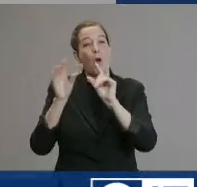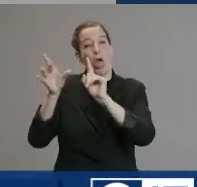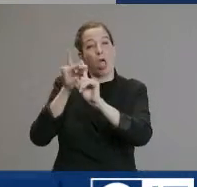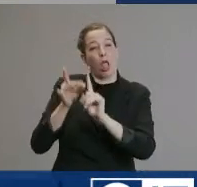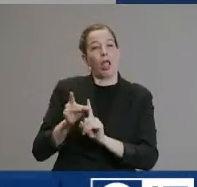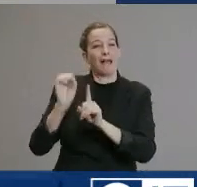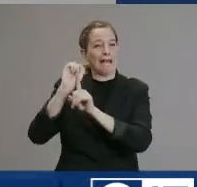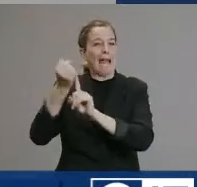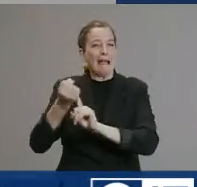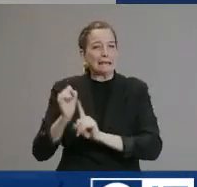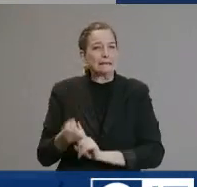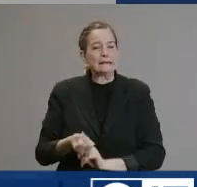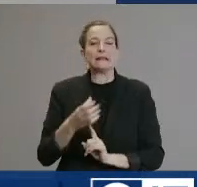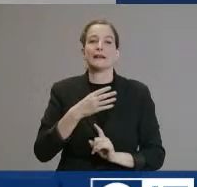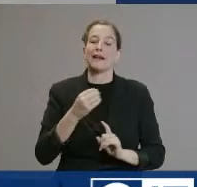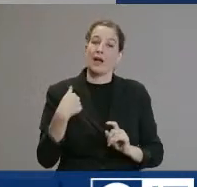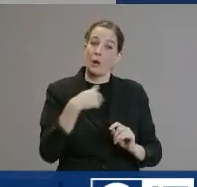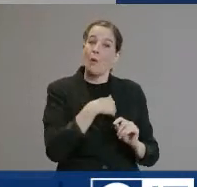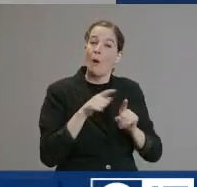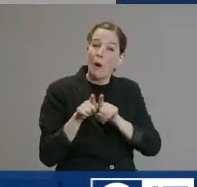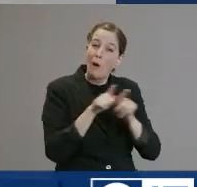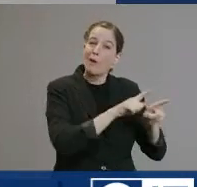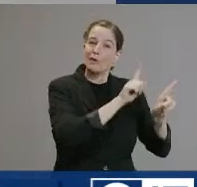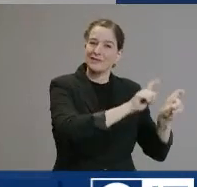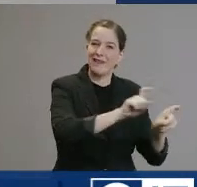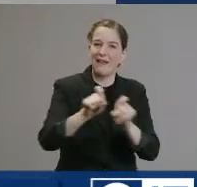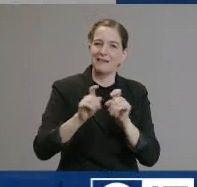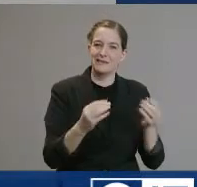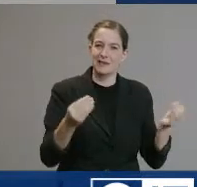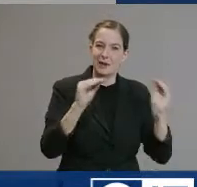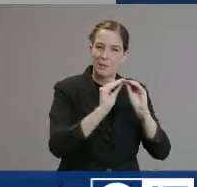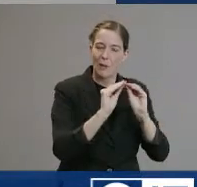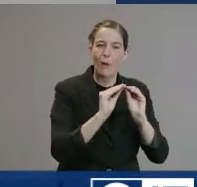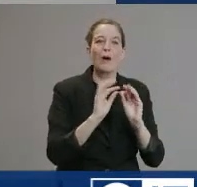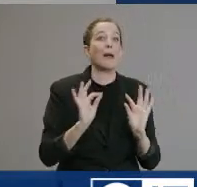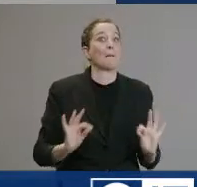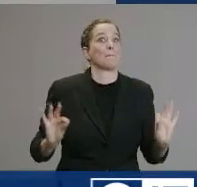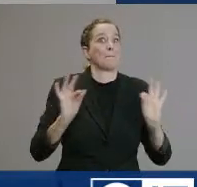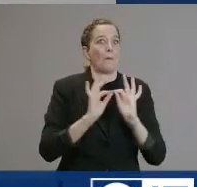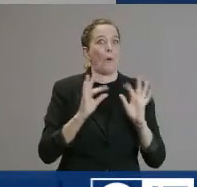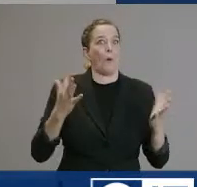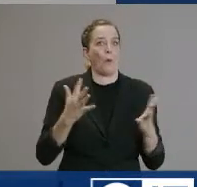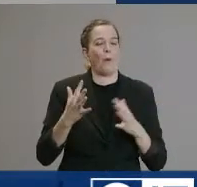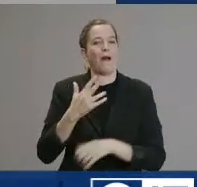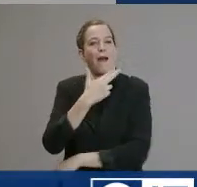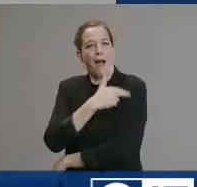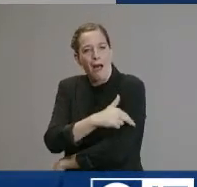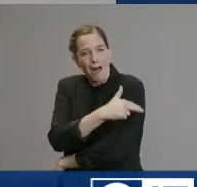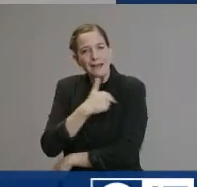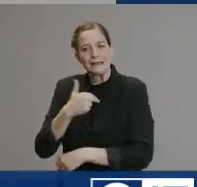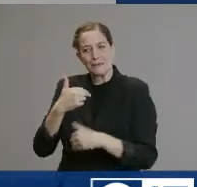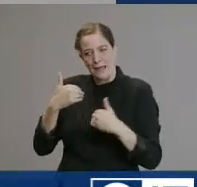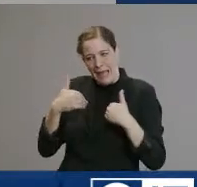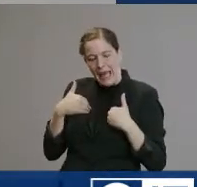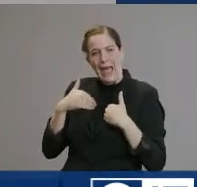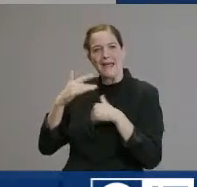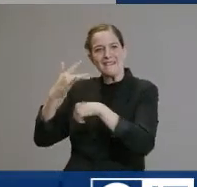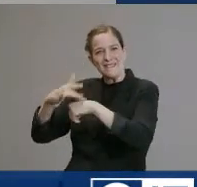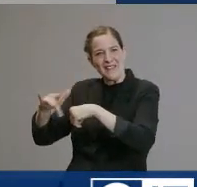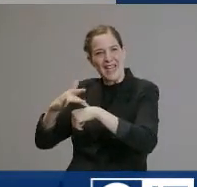is, we have that capacity today. I think that's important because there, for whatever reason, was a lot